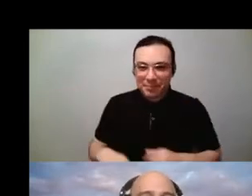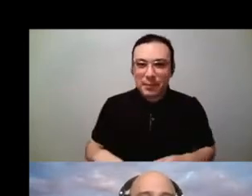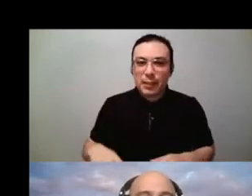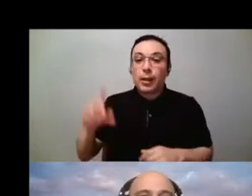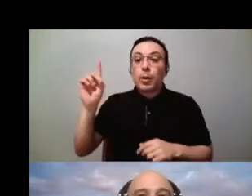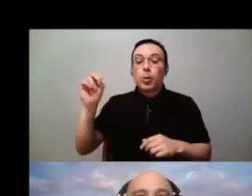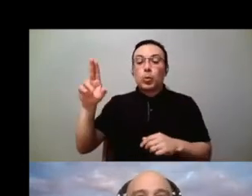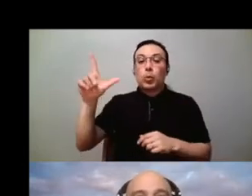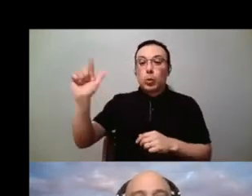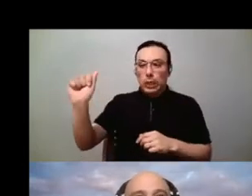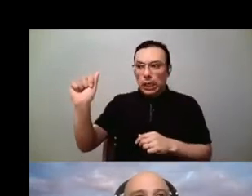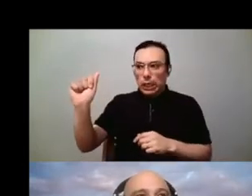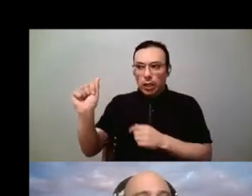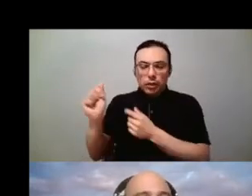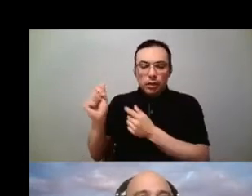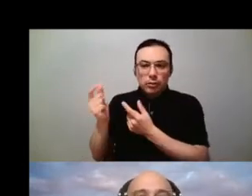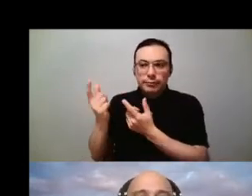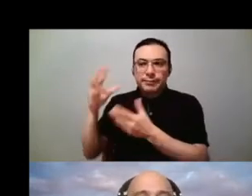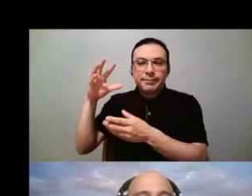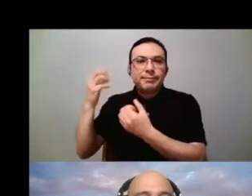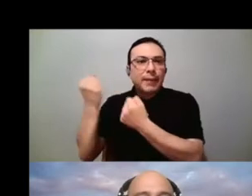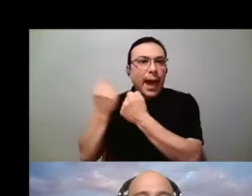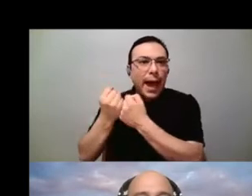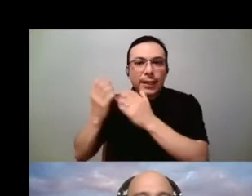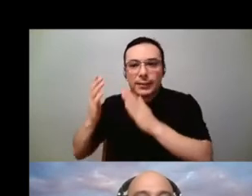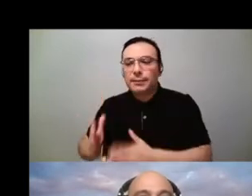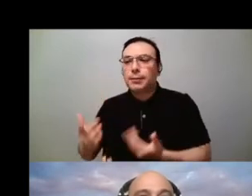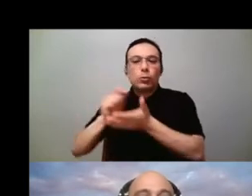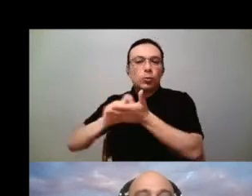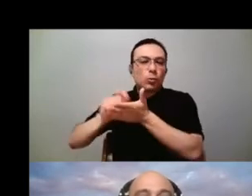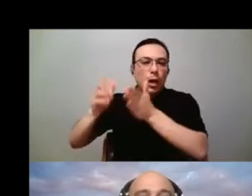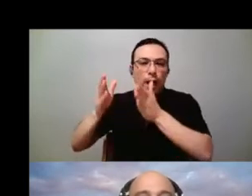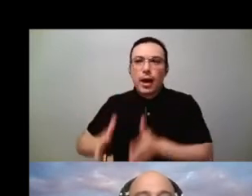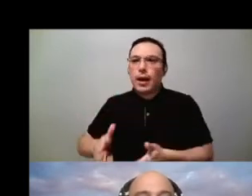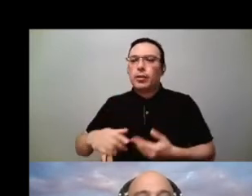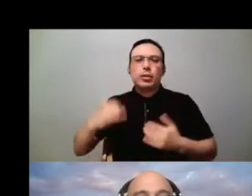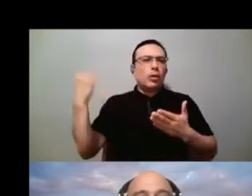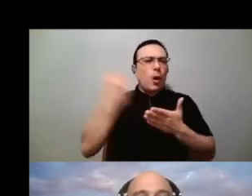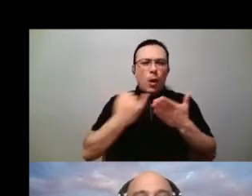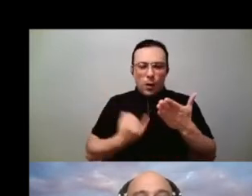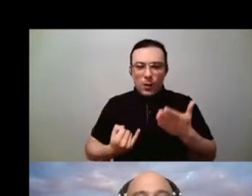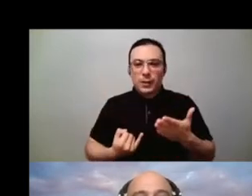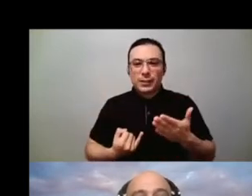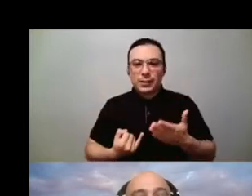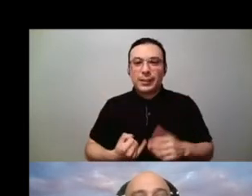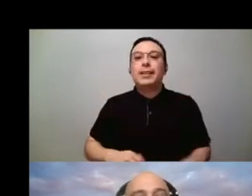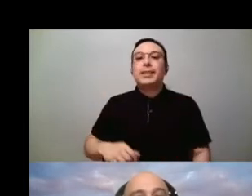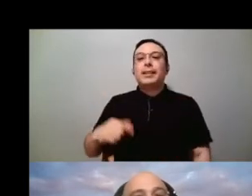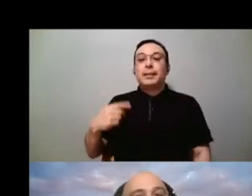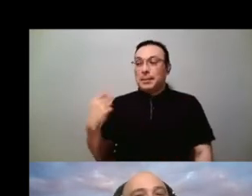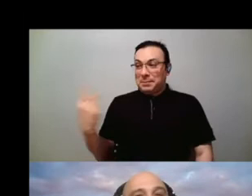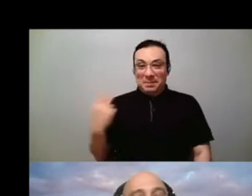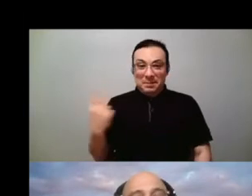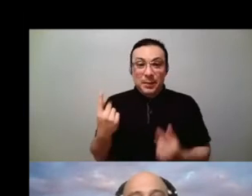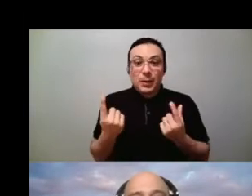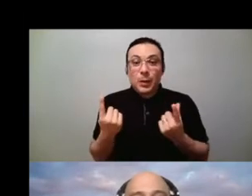doulas and activists and organizers, writers and artists. Abdul Ali and I are going to share screen grabs and